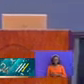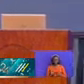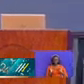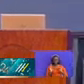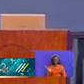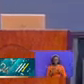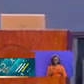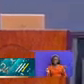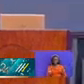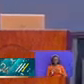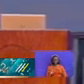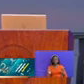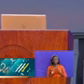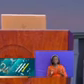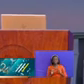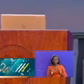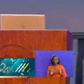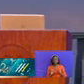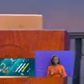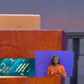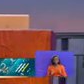the world is not doing